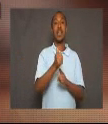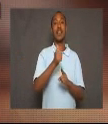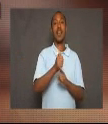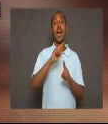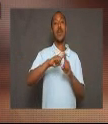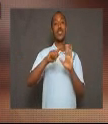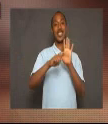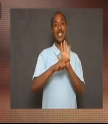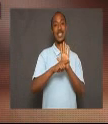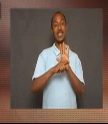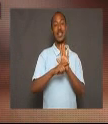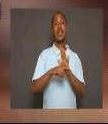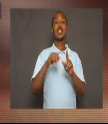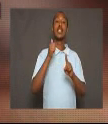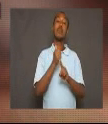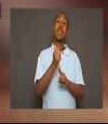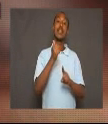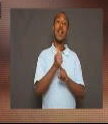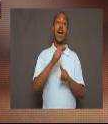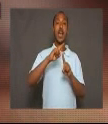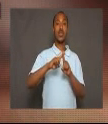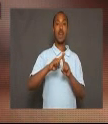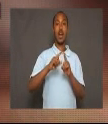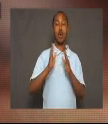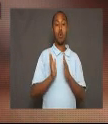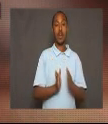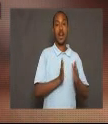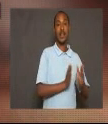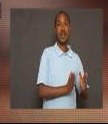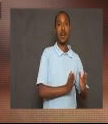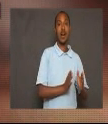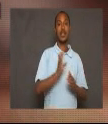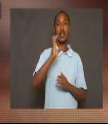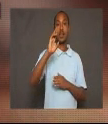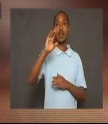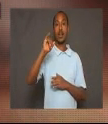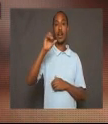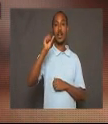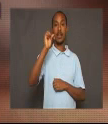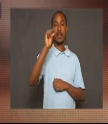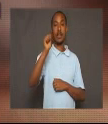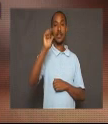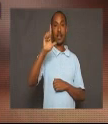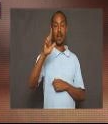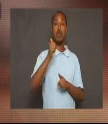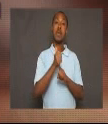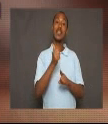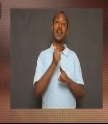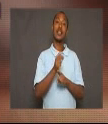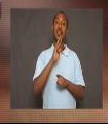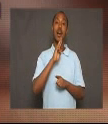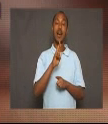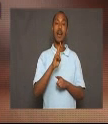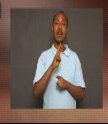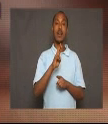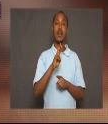ions. The metal ions are organized as a crystal. Metals are a